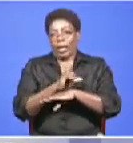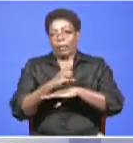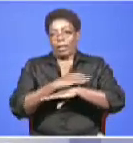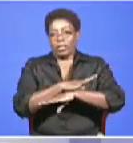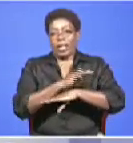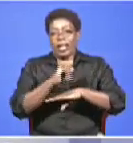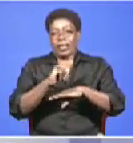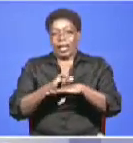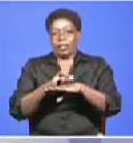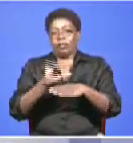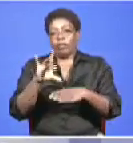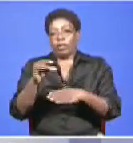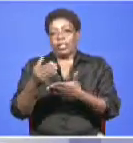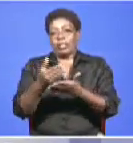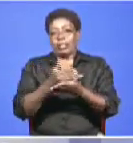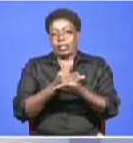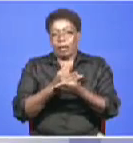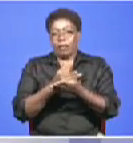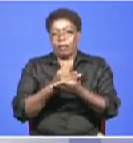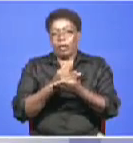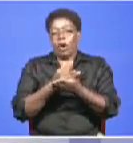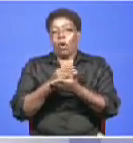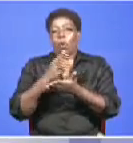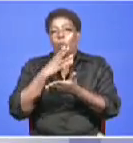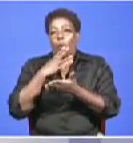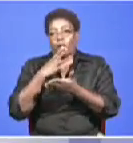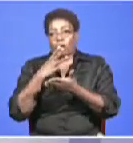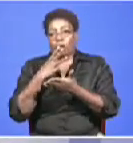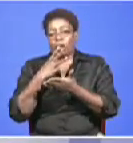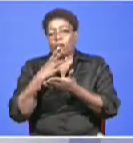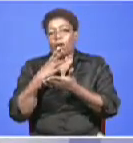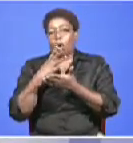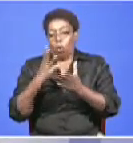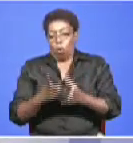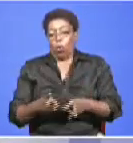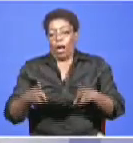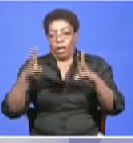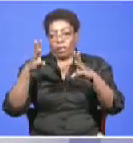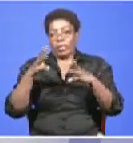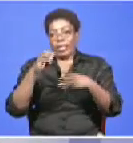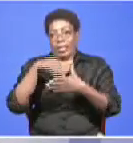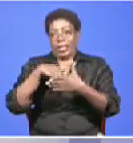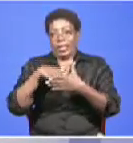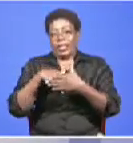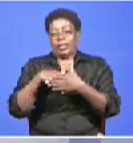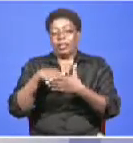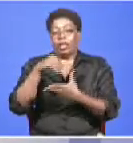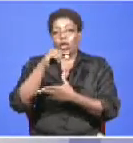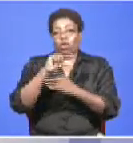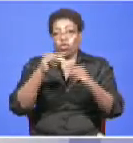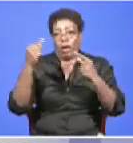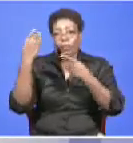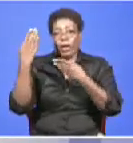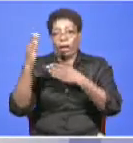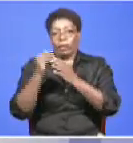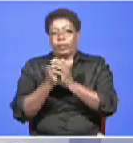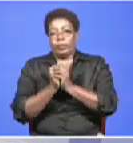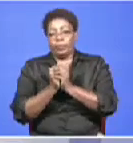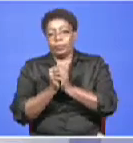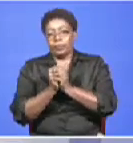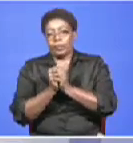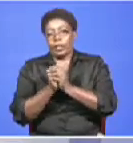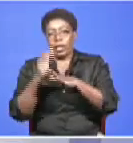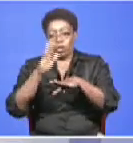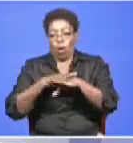been detected in several private groundwater wells in North Andros. The Ministry of Agriculture and Marine Resources was on the